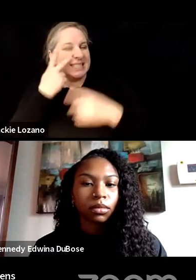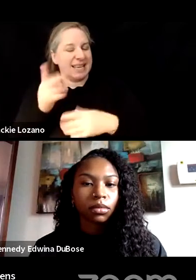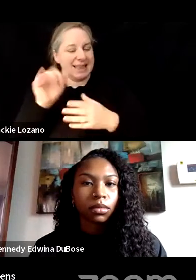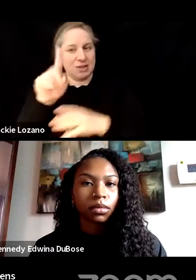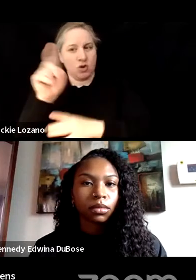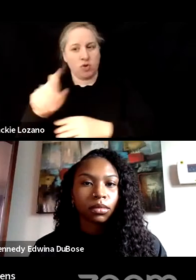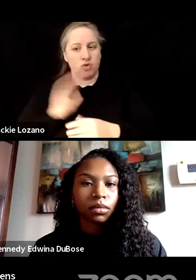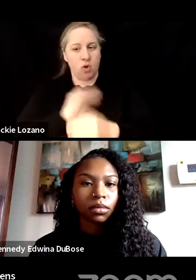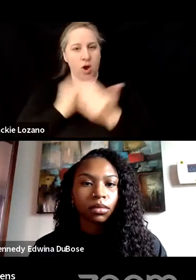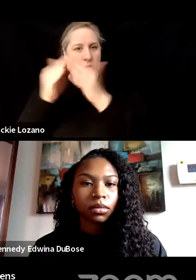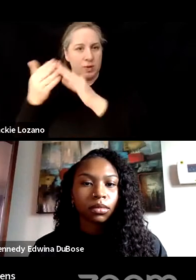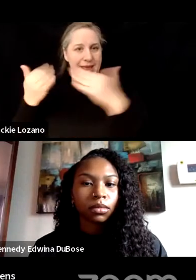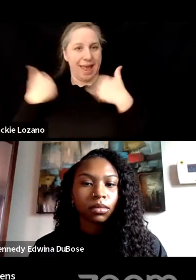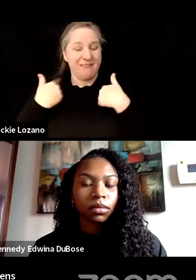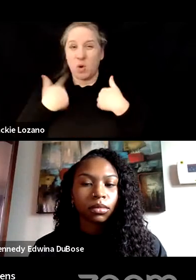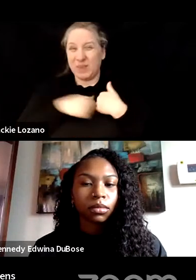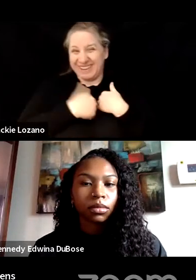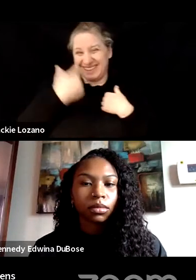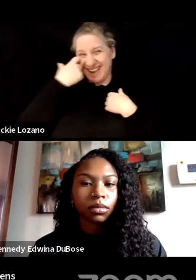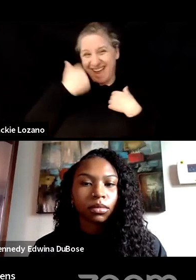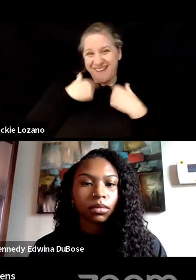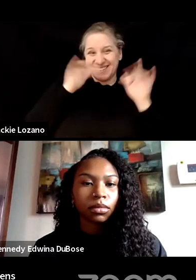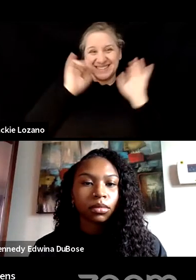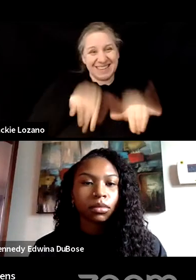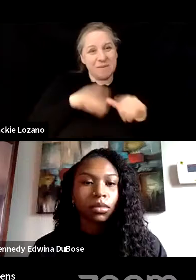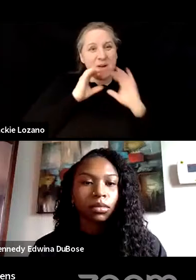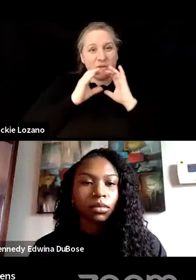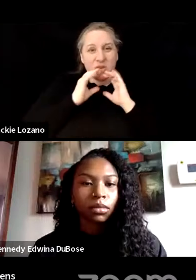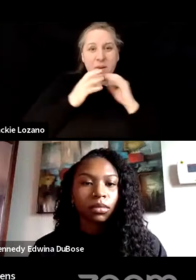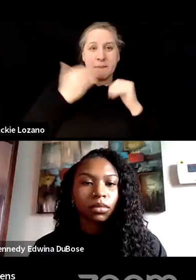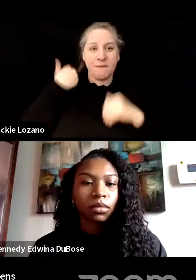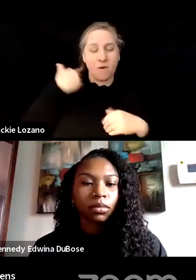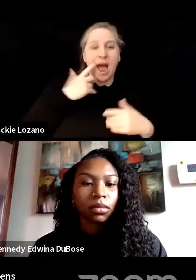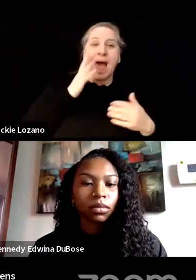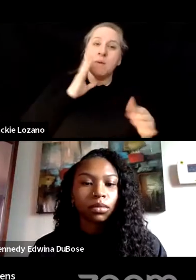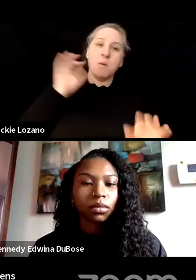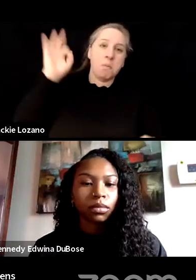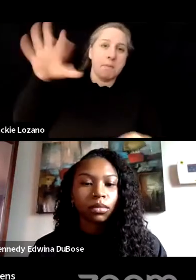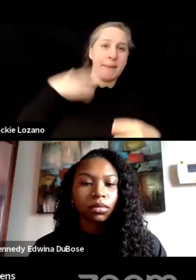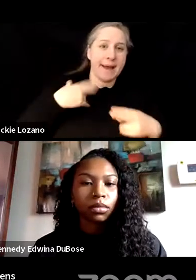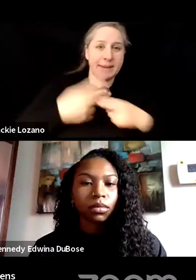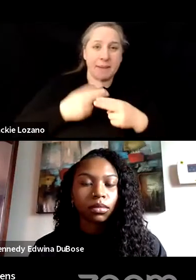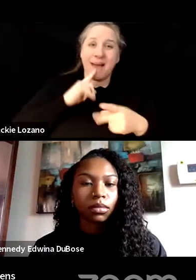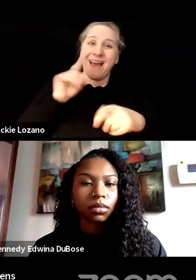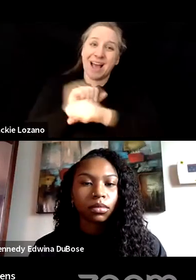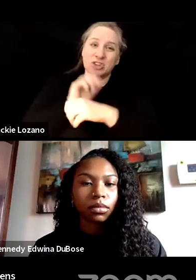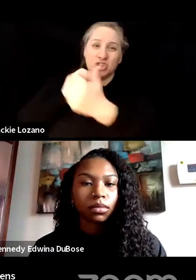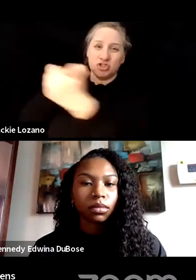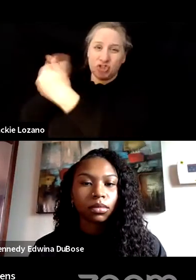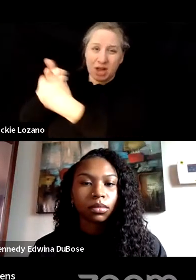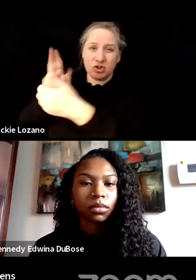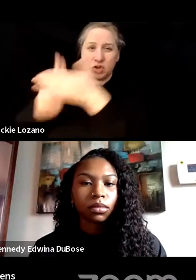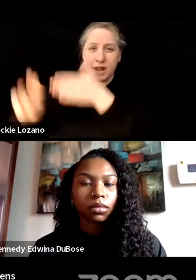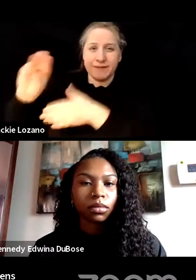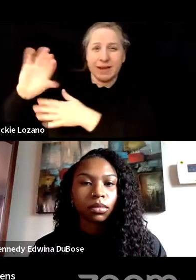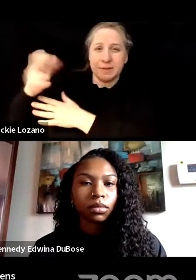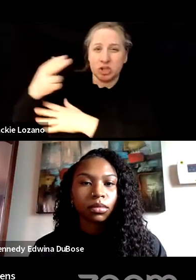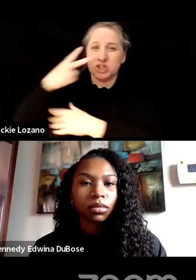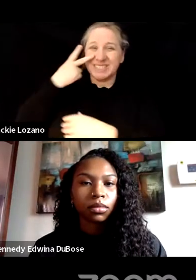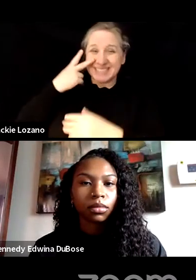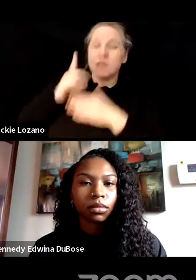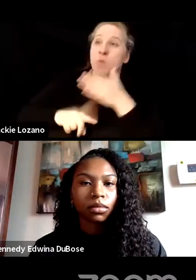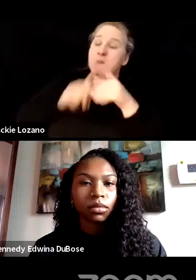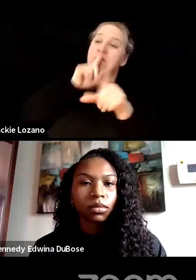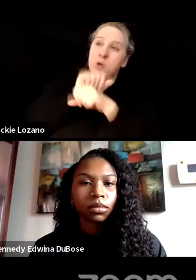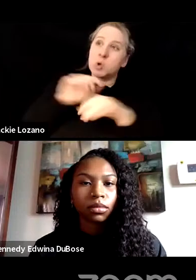had this same conversation before, and I will put my name out there by saying that I actually challenged our institution to see what we were doing